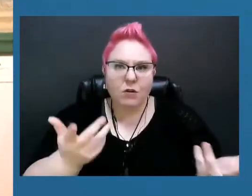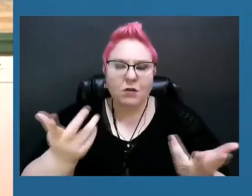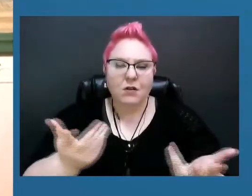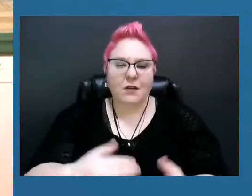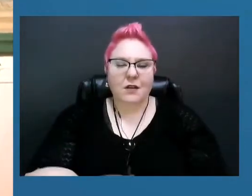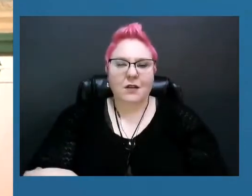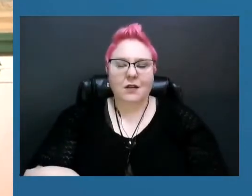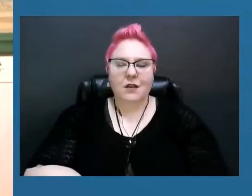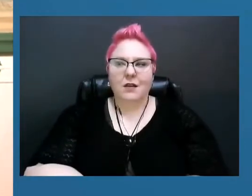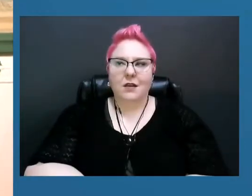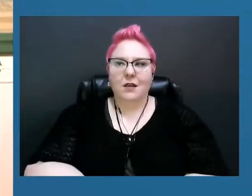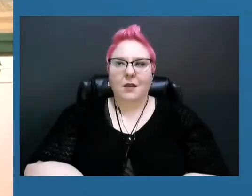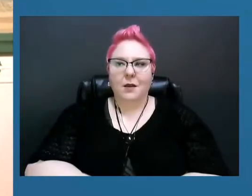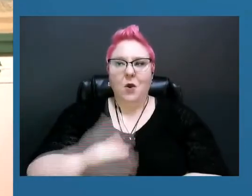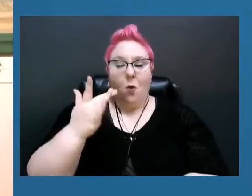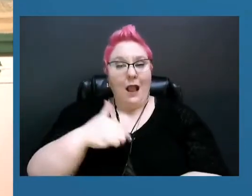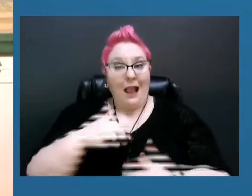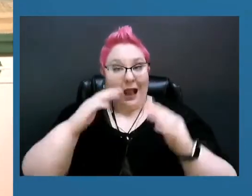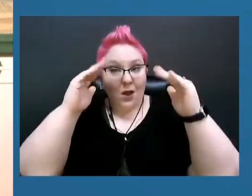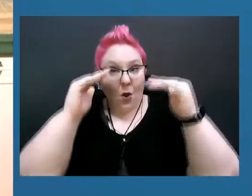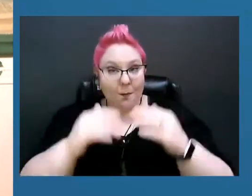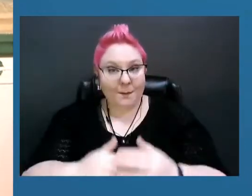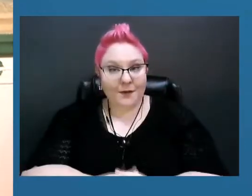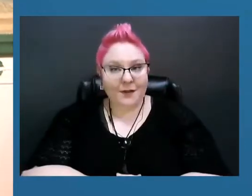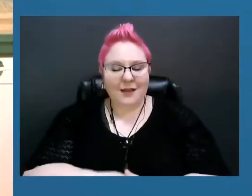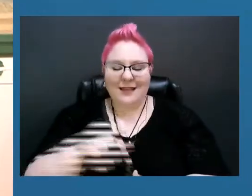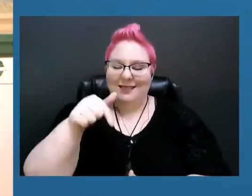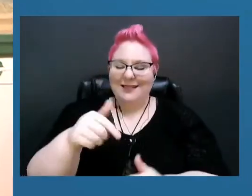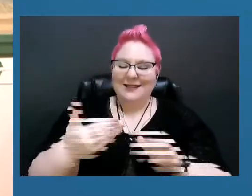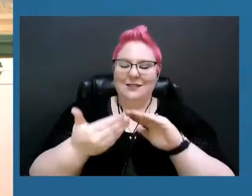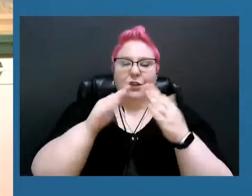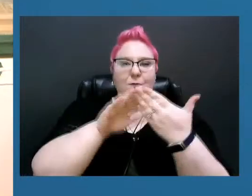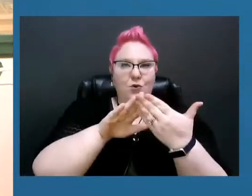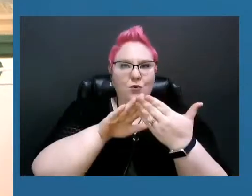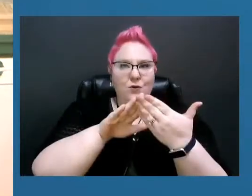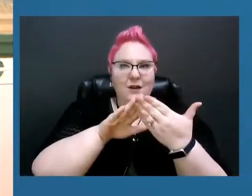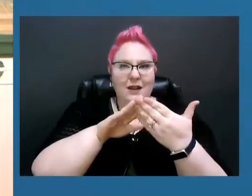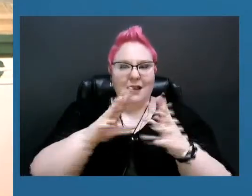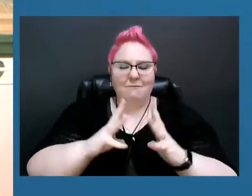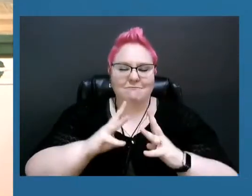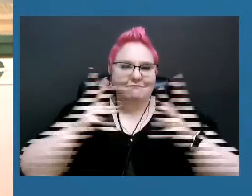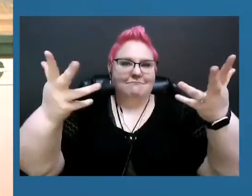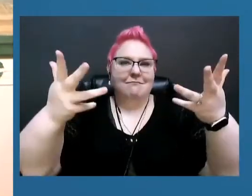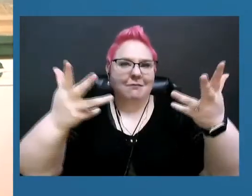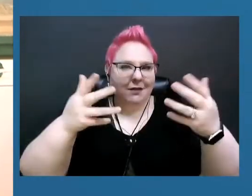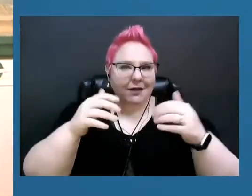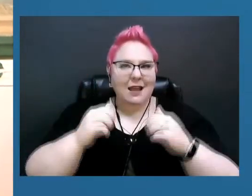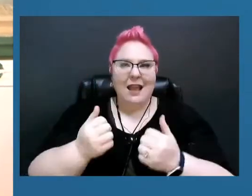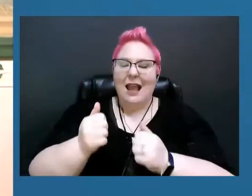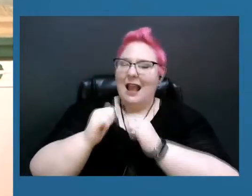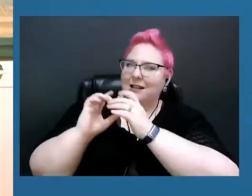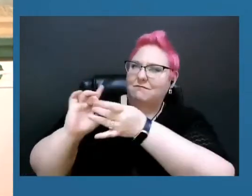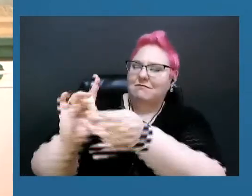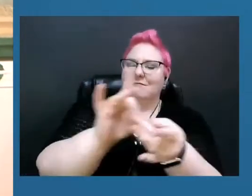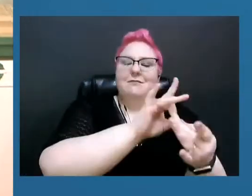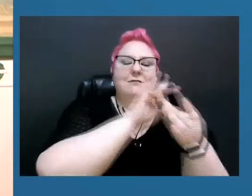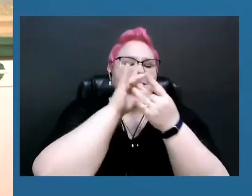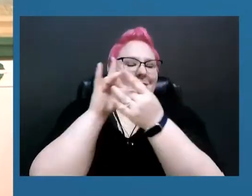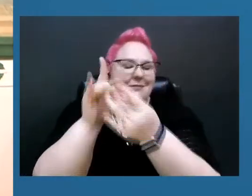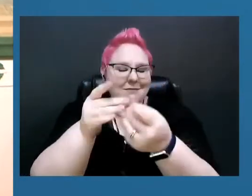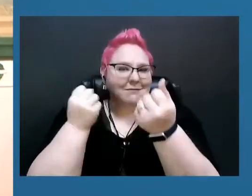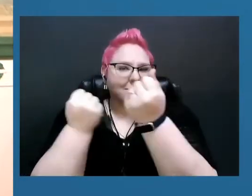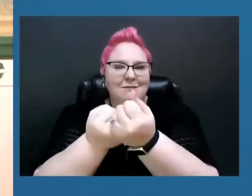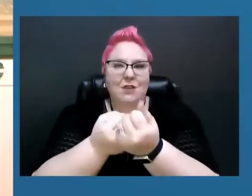what gave me such hope. When this community rose up, everybody rose up. This community, the